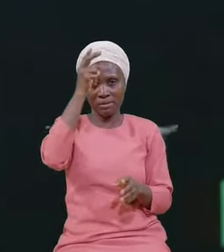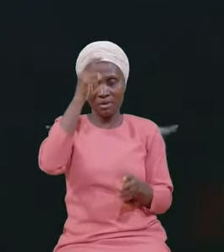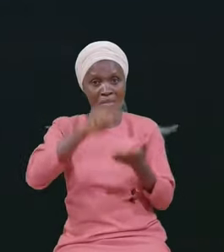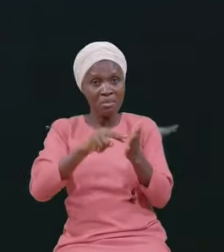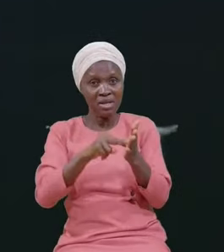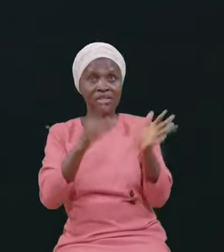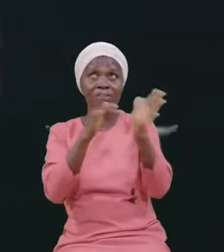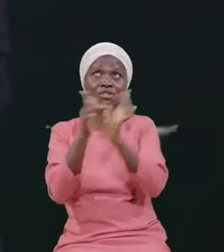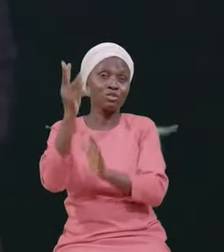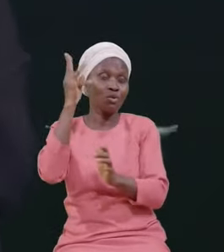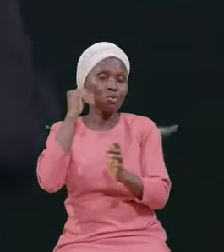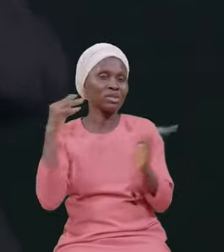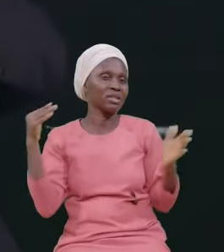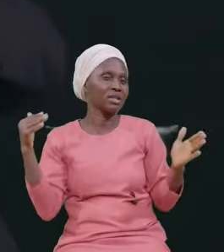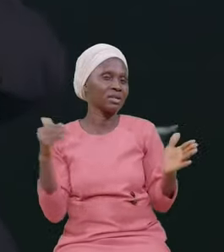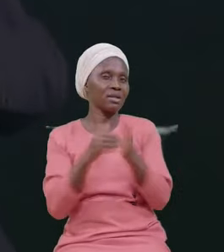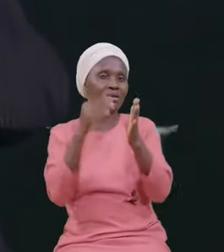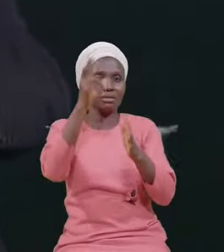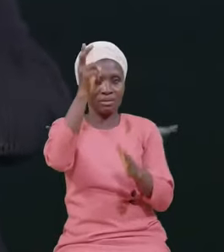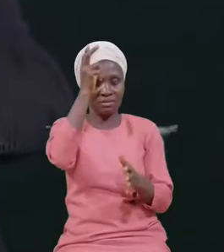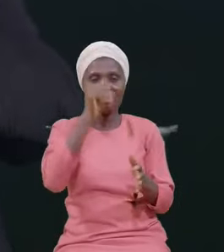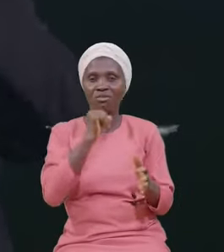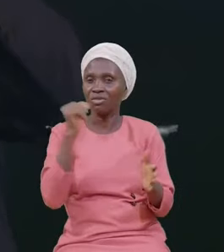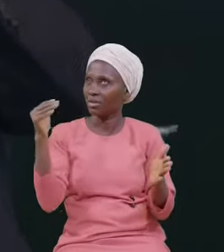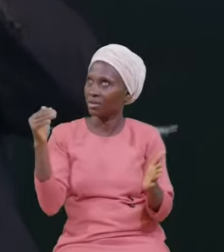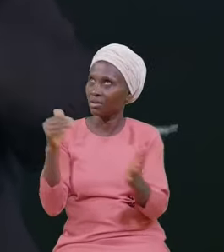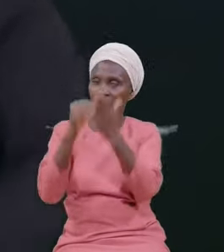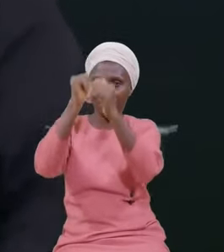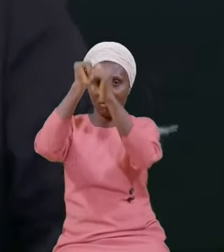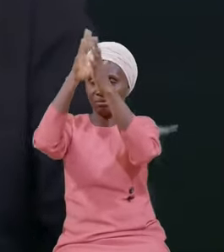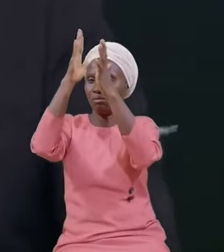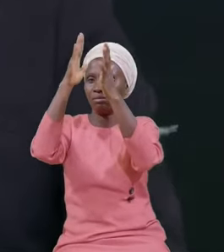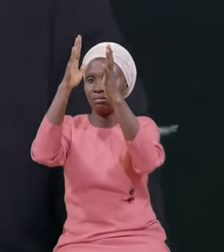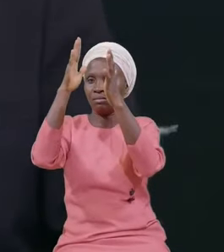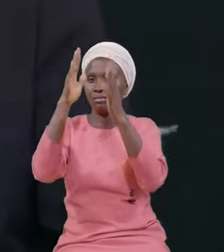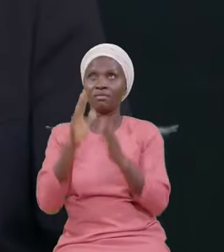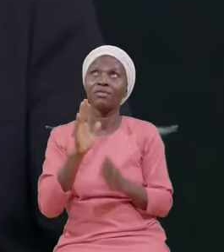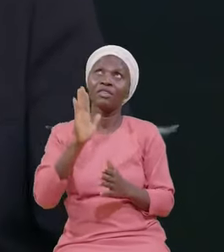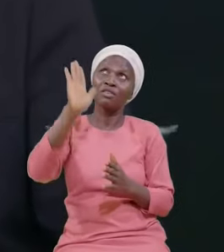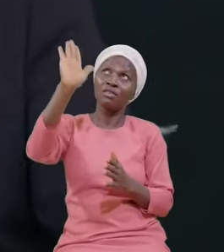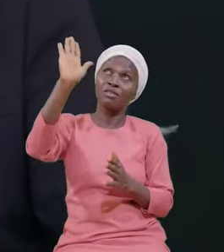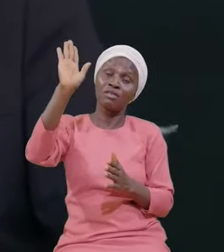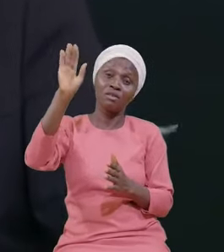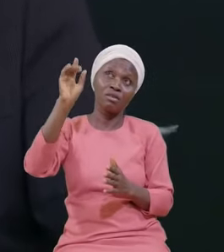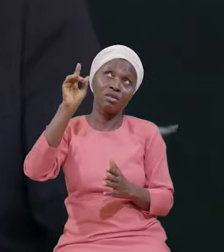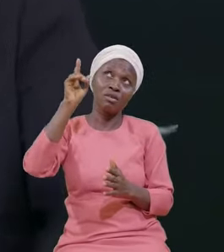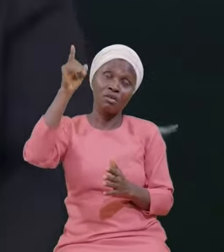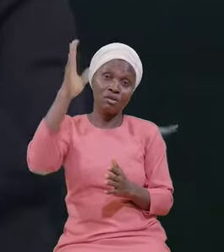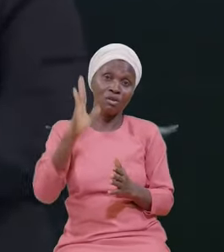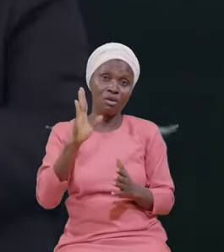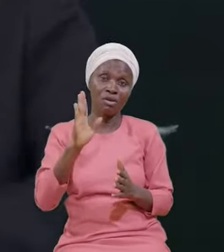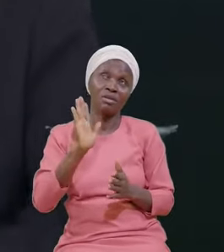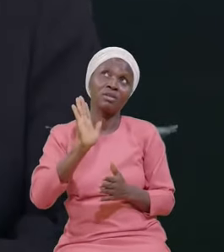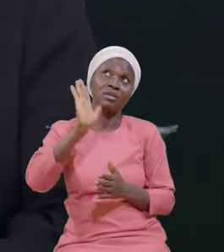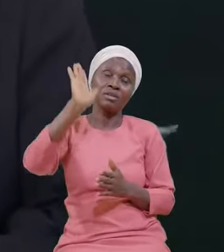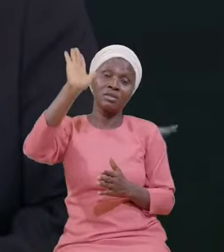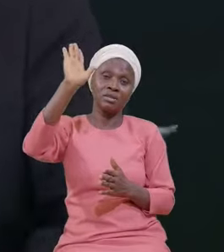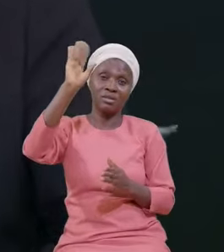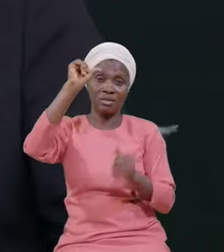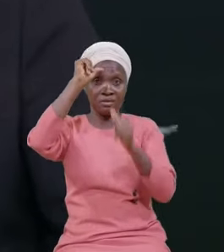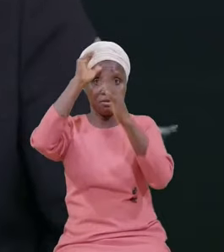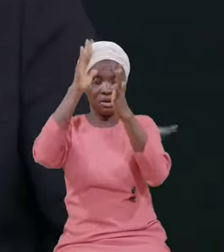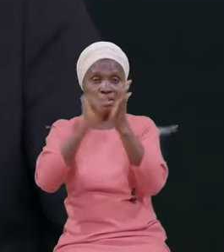it was not against his father is God his father that anointed him with the Holy